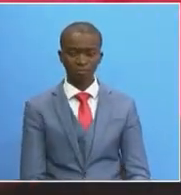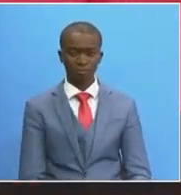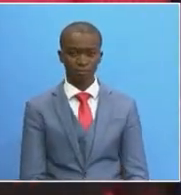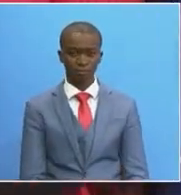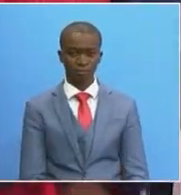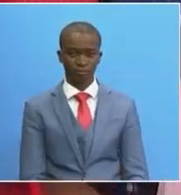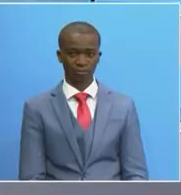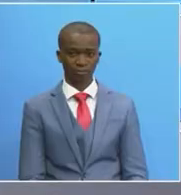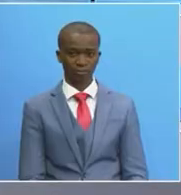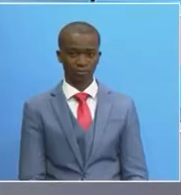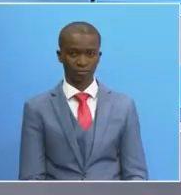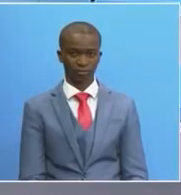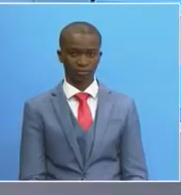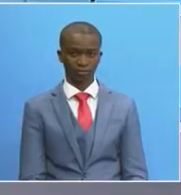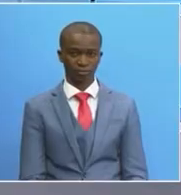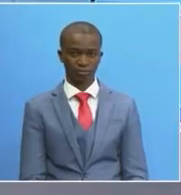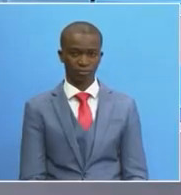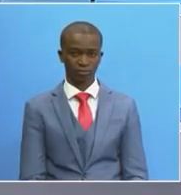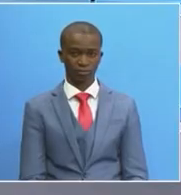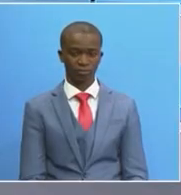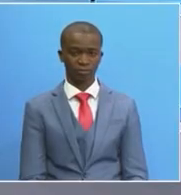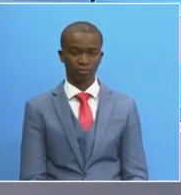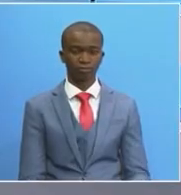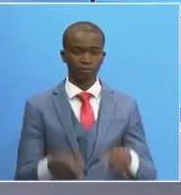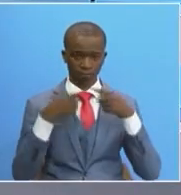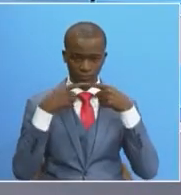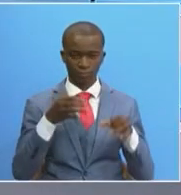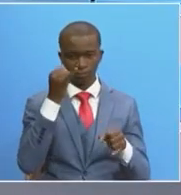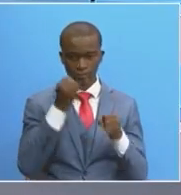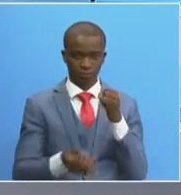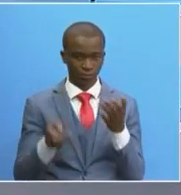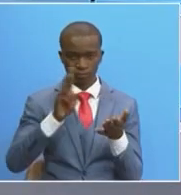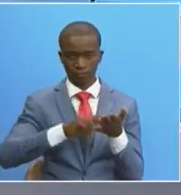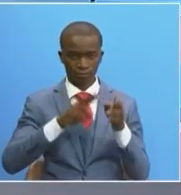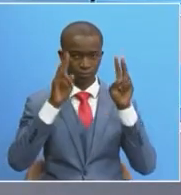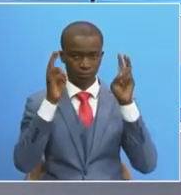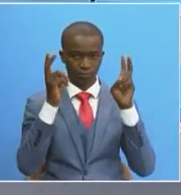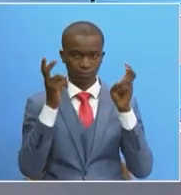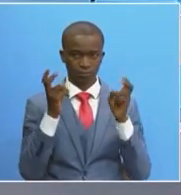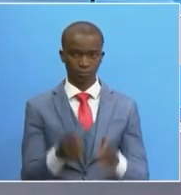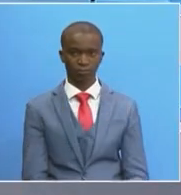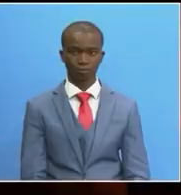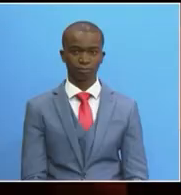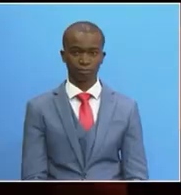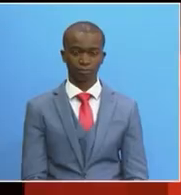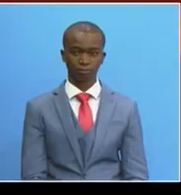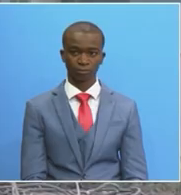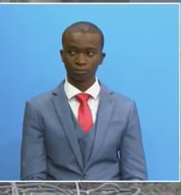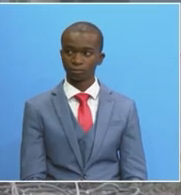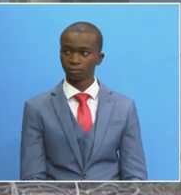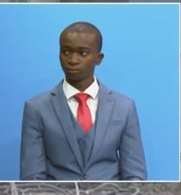District, Central Province. As we end the news, a reminder of the top stories.